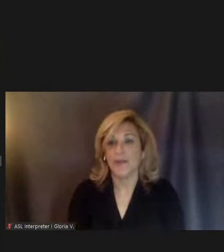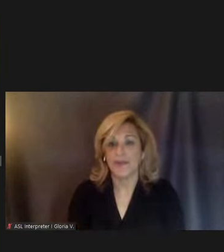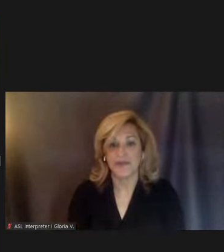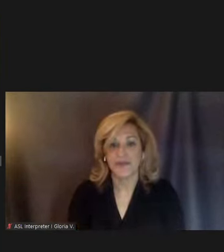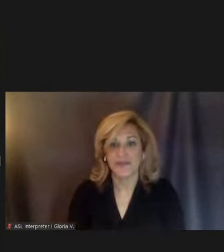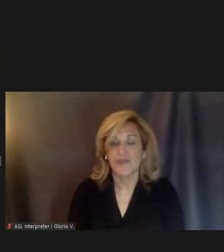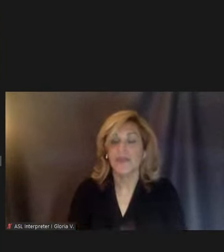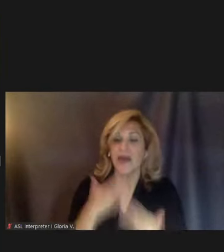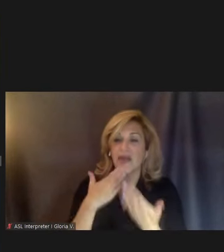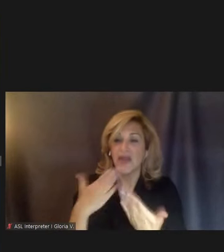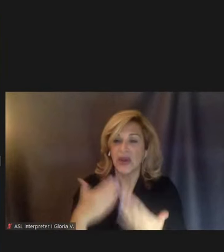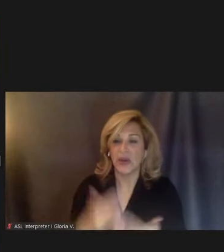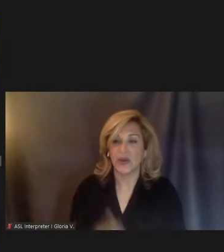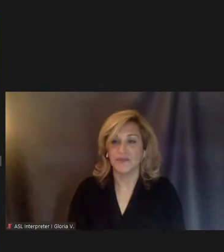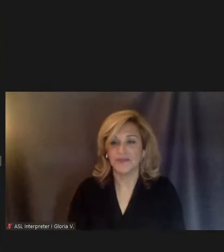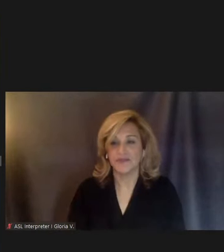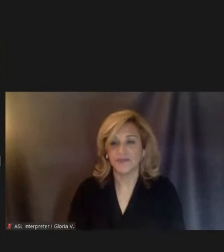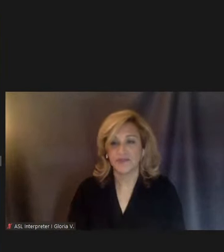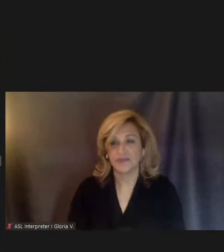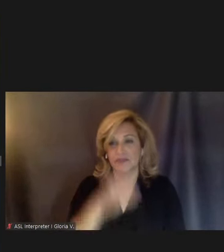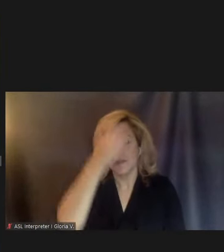Thank you.